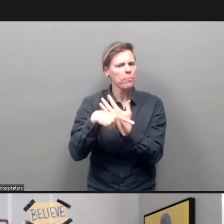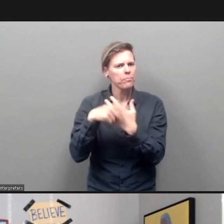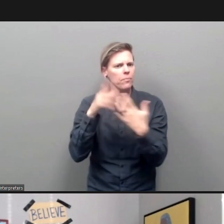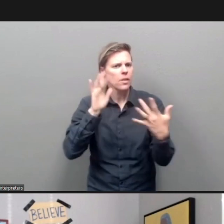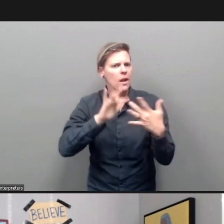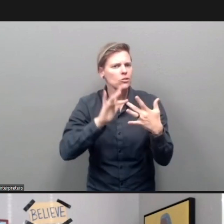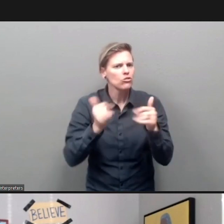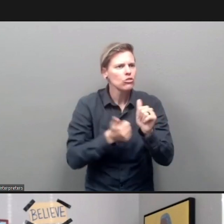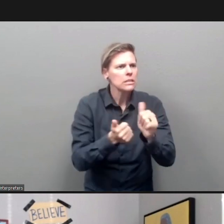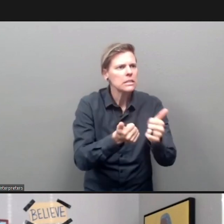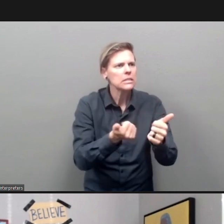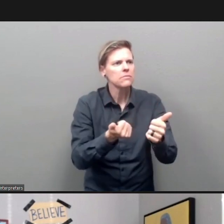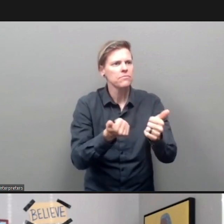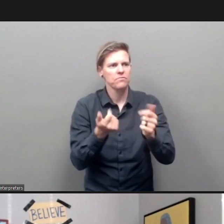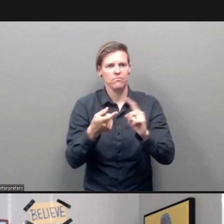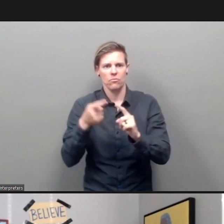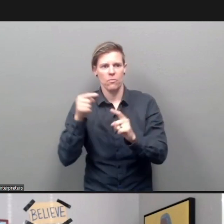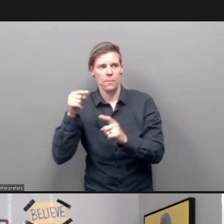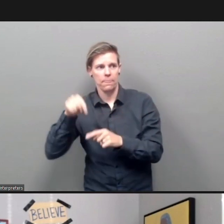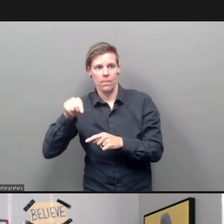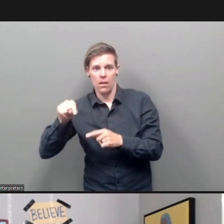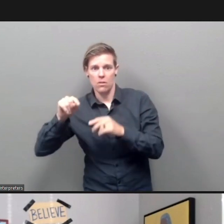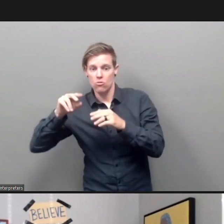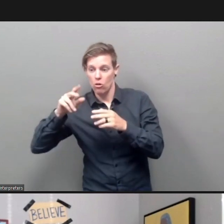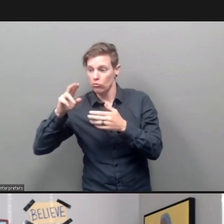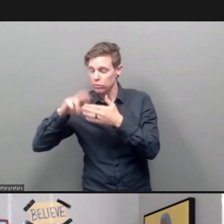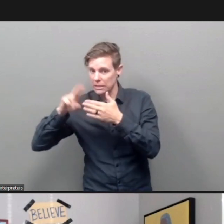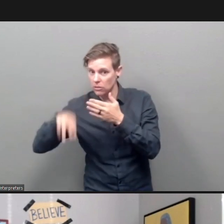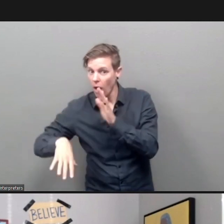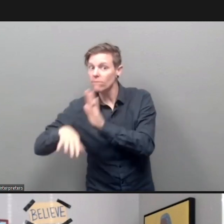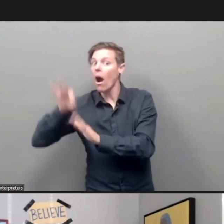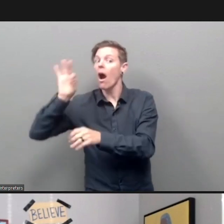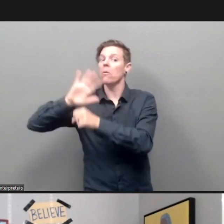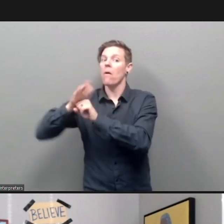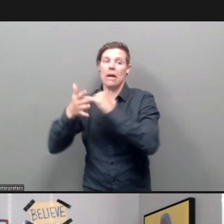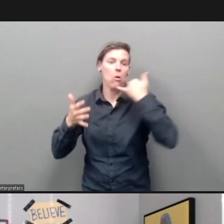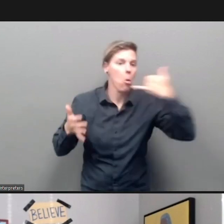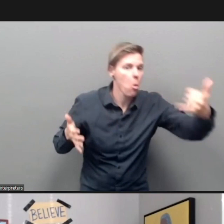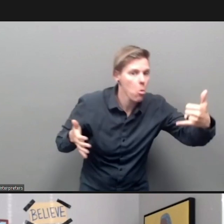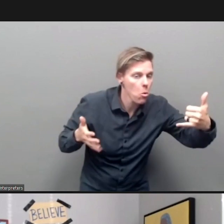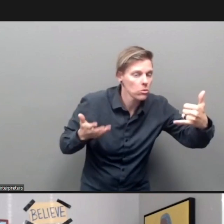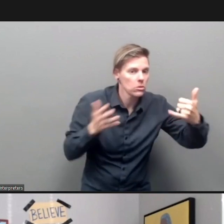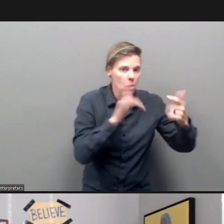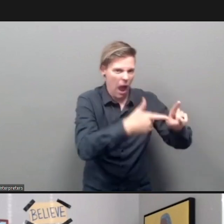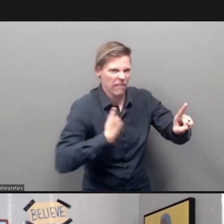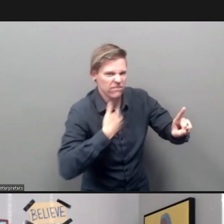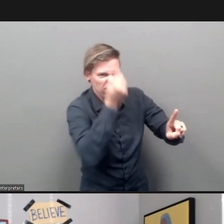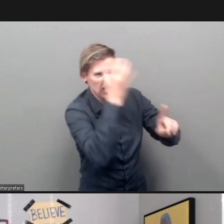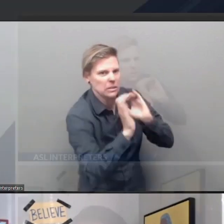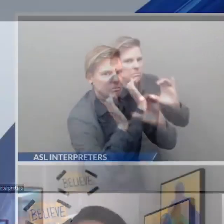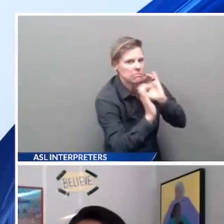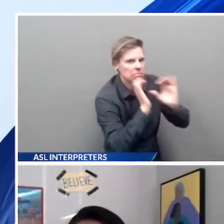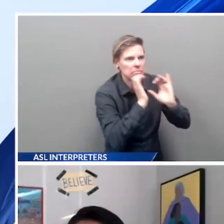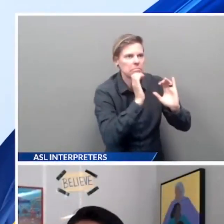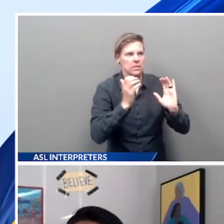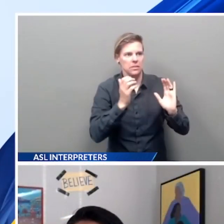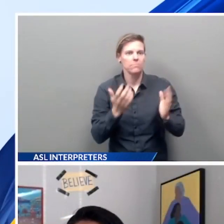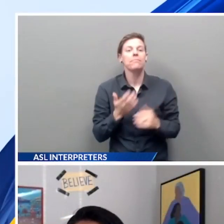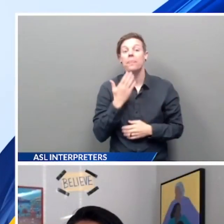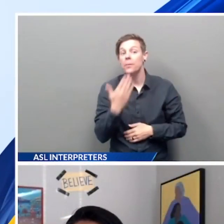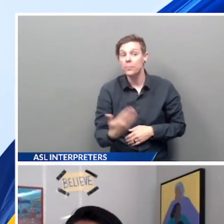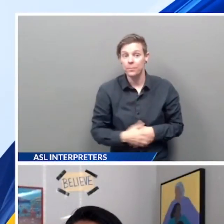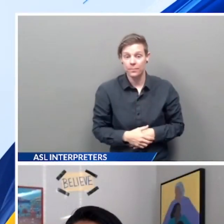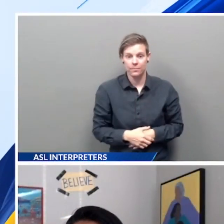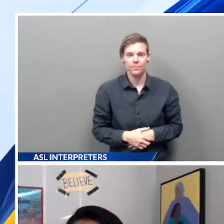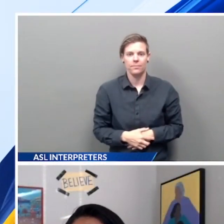then contact with those that would have been exposed to that positive COVID-19 patient? Thank you. Yeah,